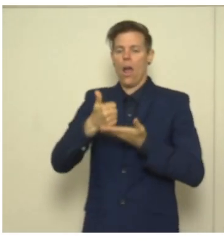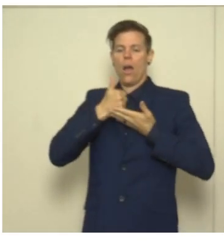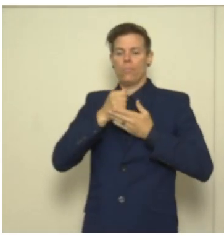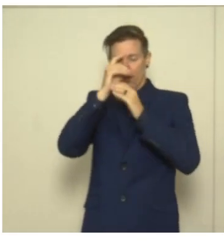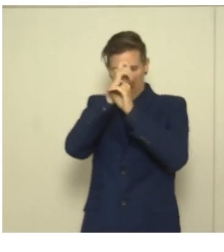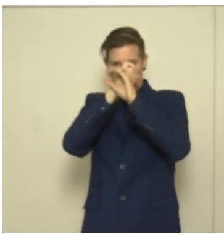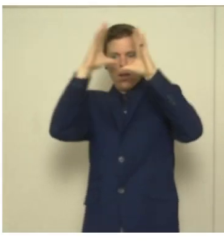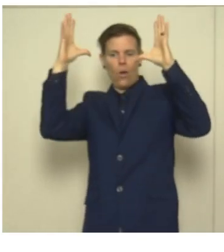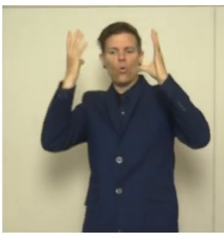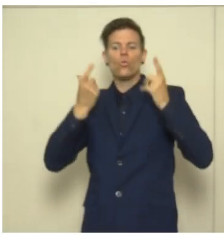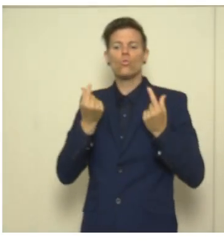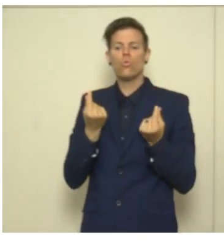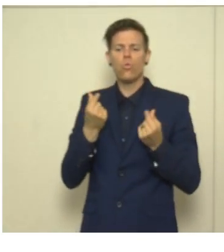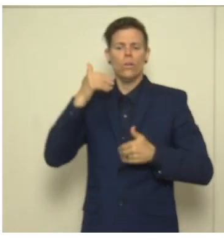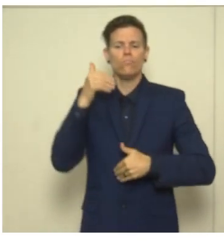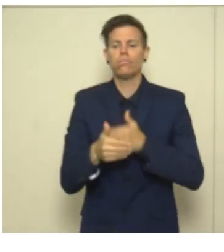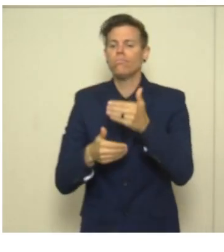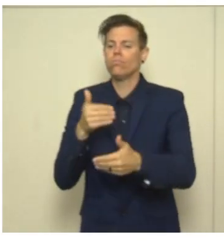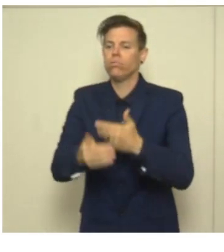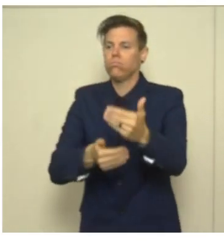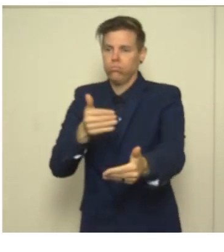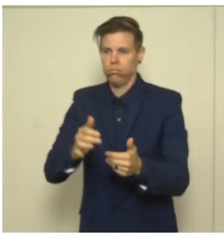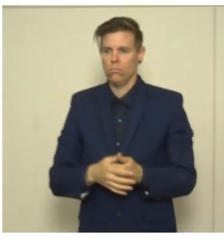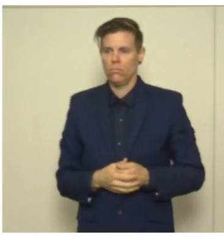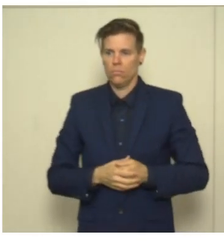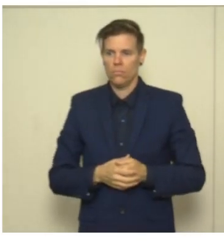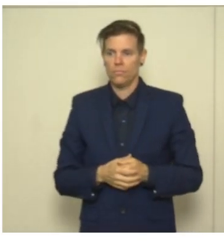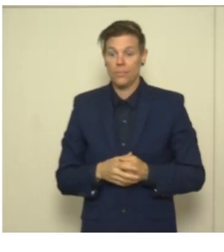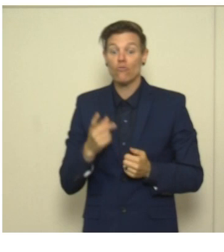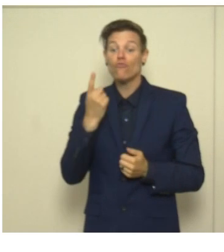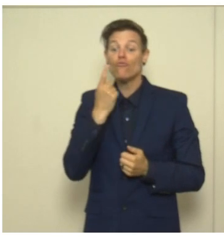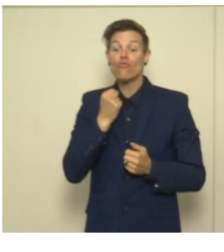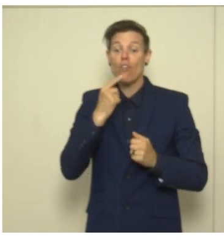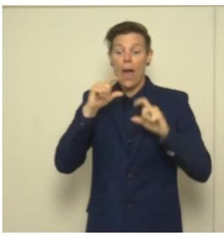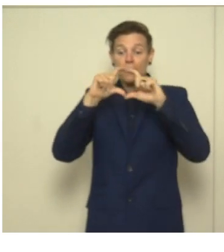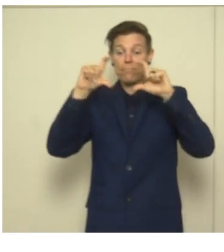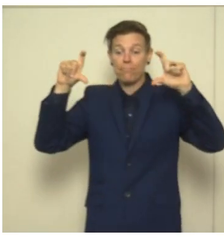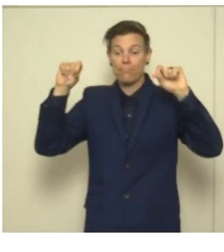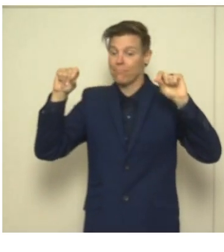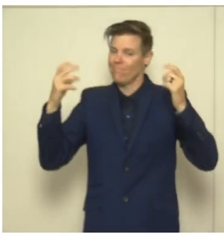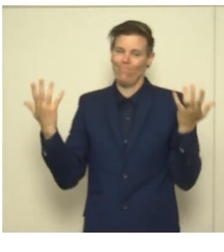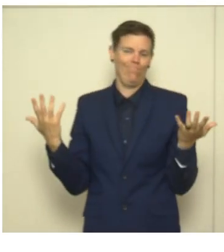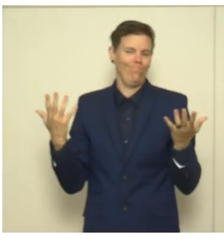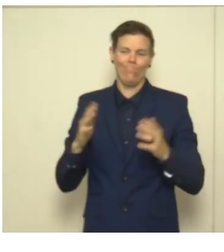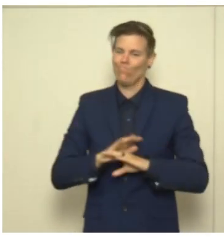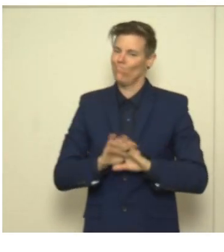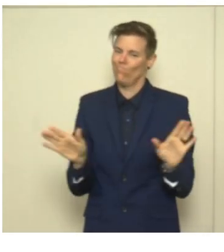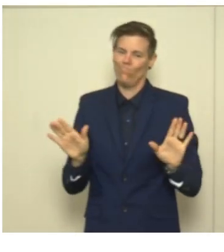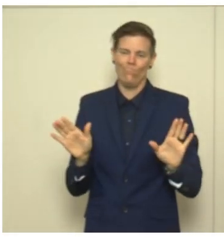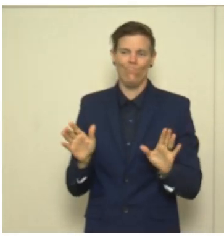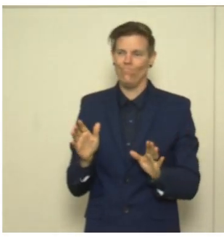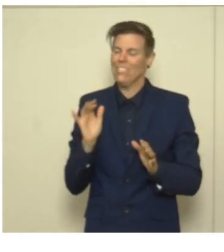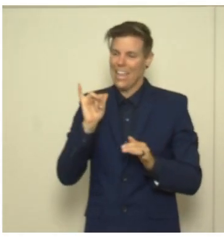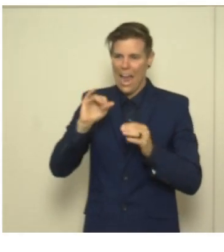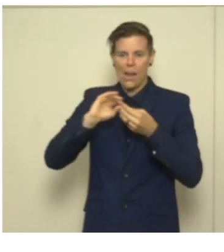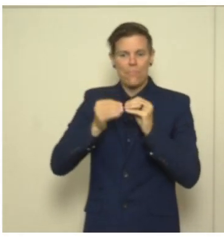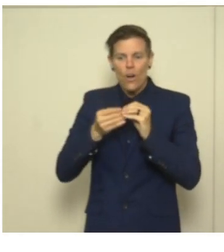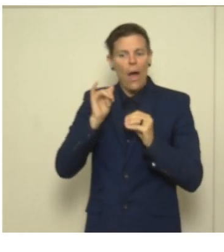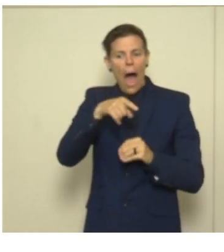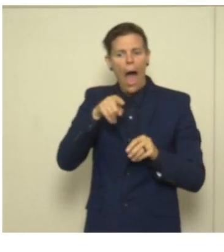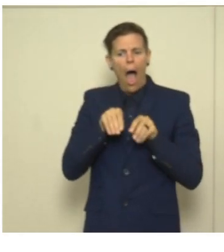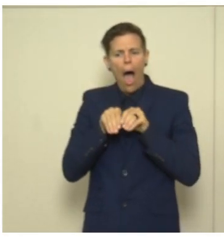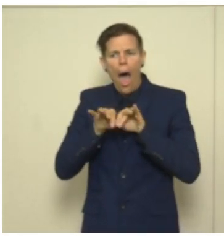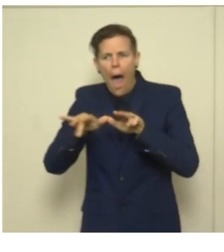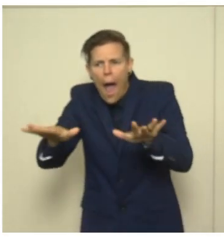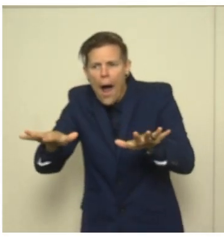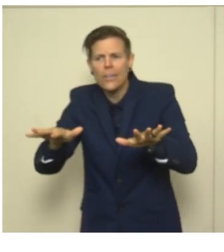target. So you'll notice that the first is how we measure the spread of COVID-19. Our gating target is